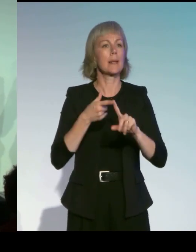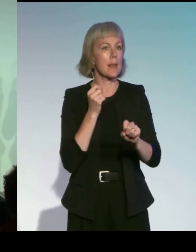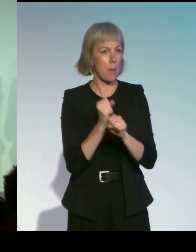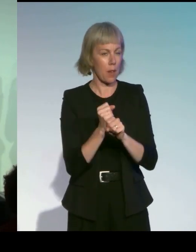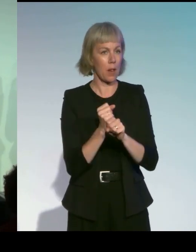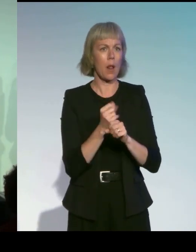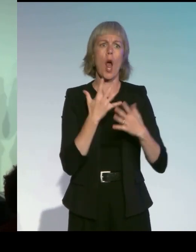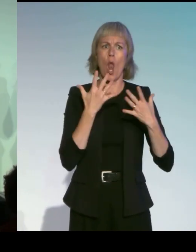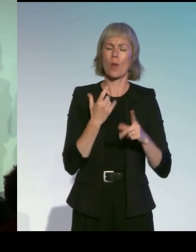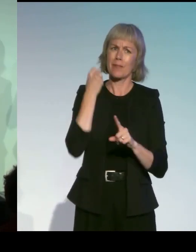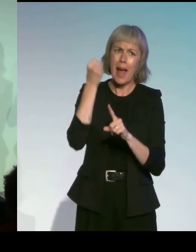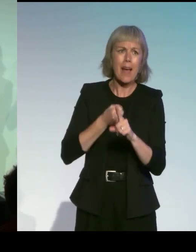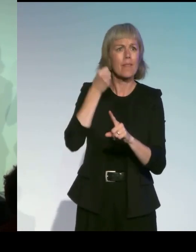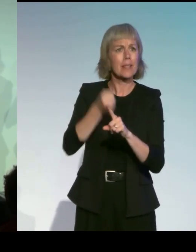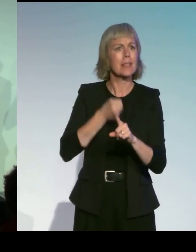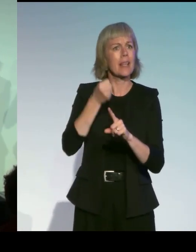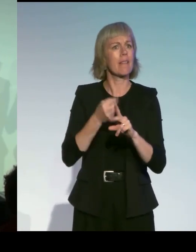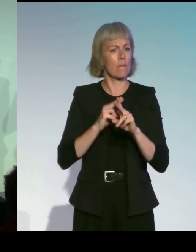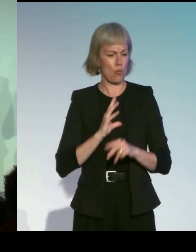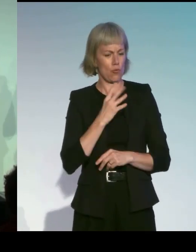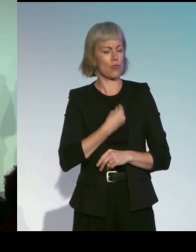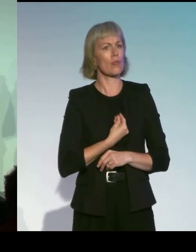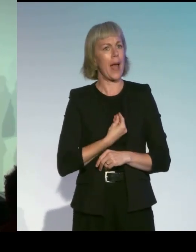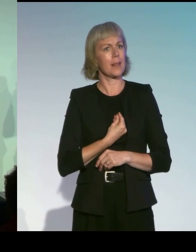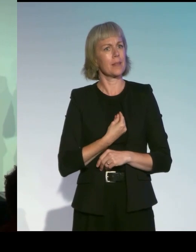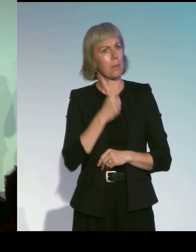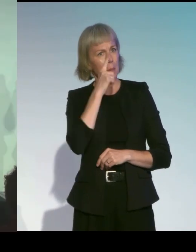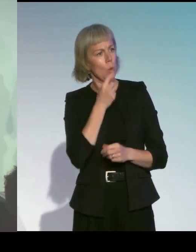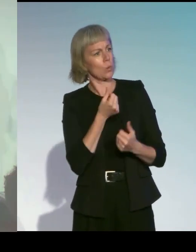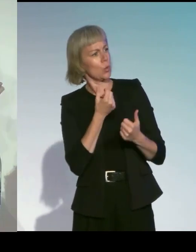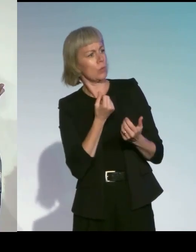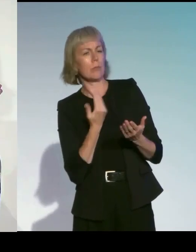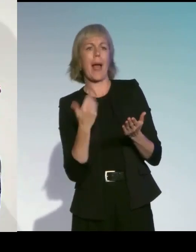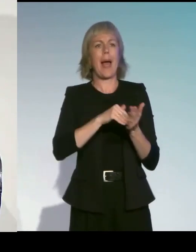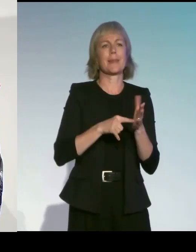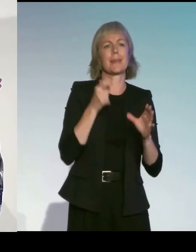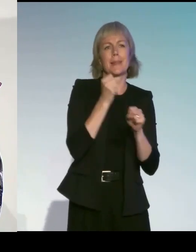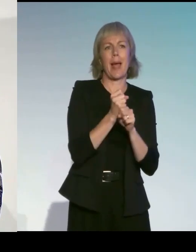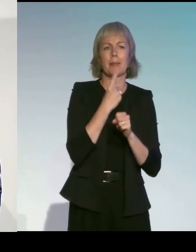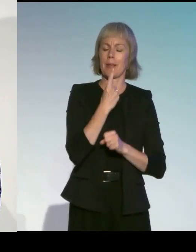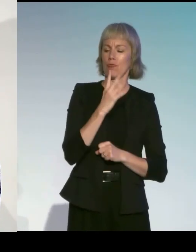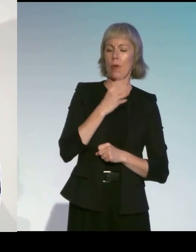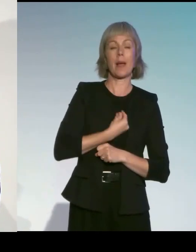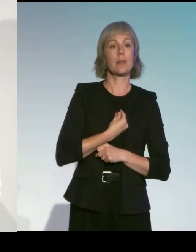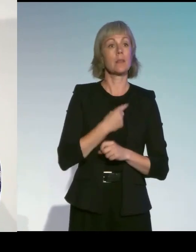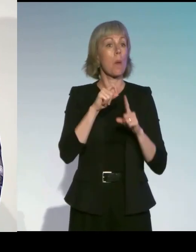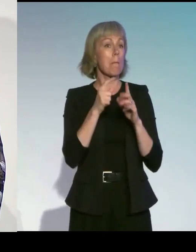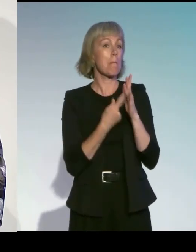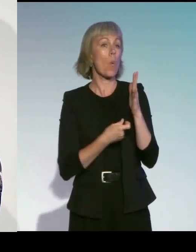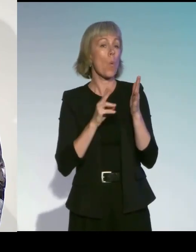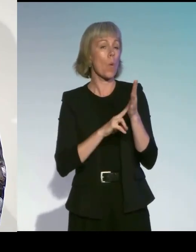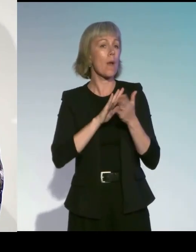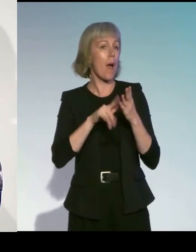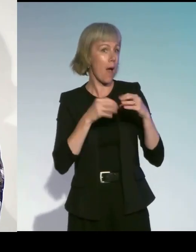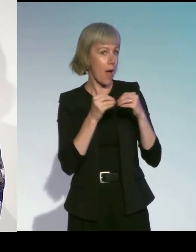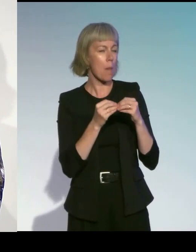was advocacy for so long for trans users to have a trans tag. If you look at other sites like Pornhub, for example, there's